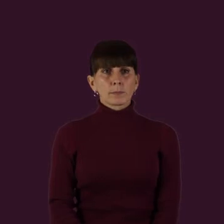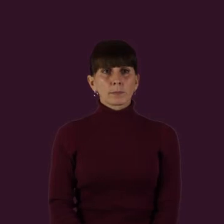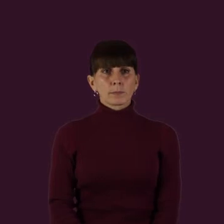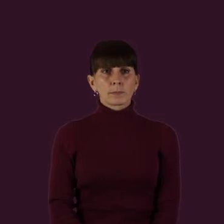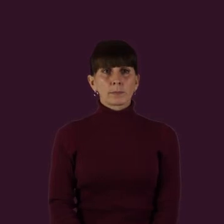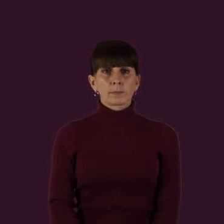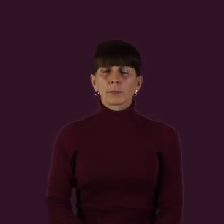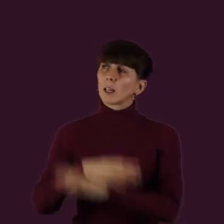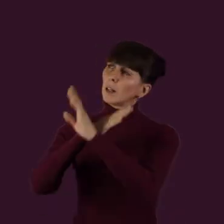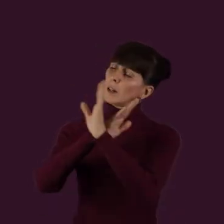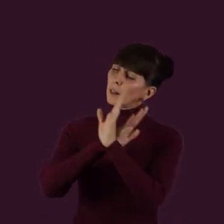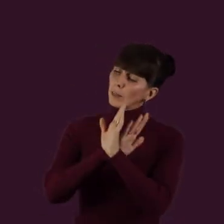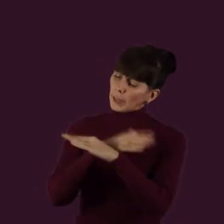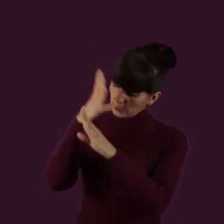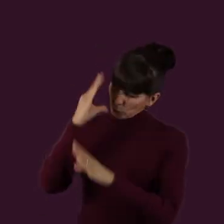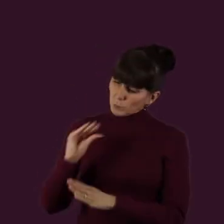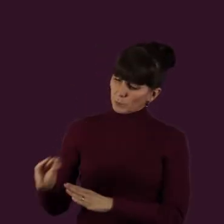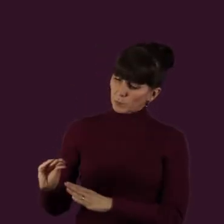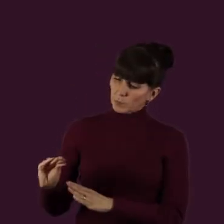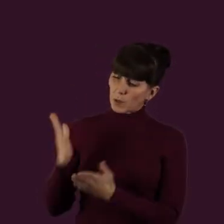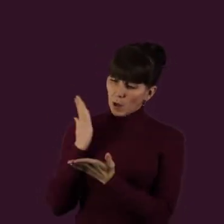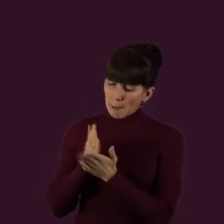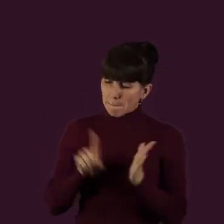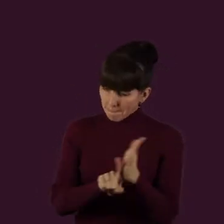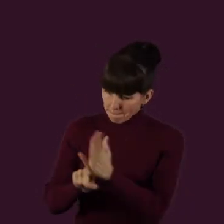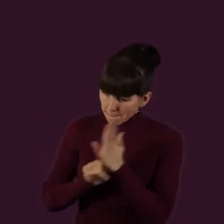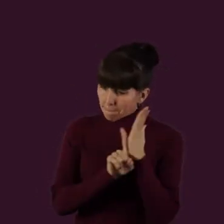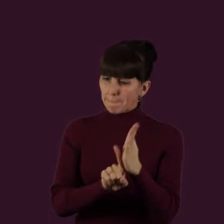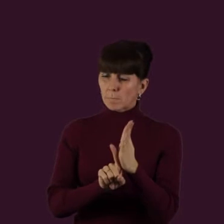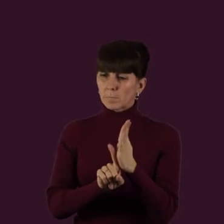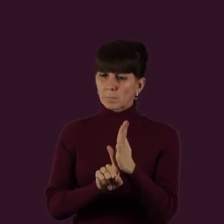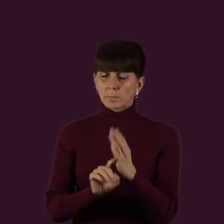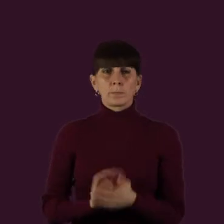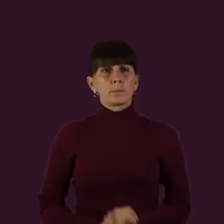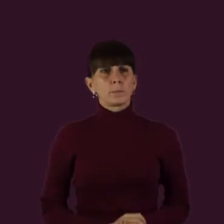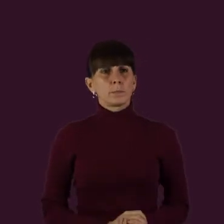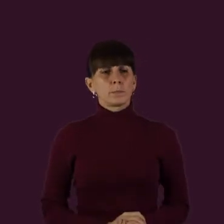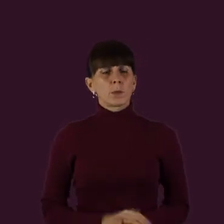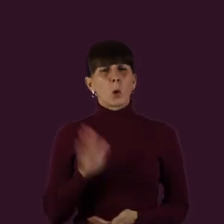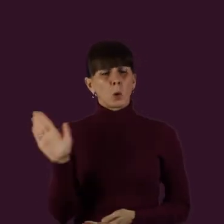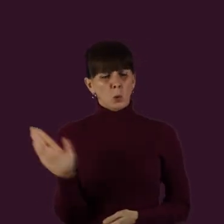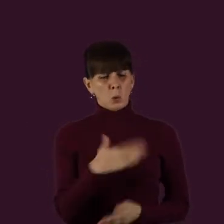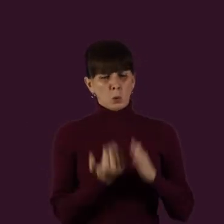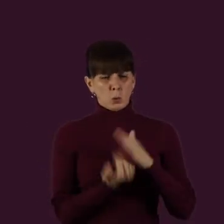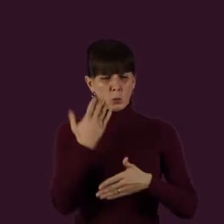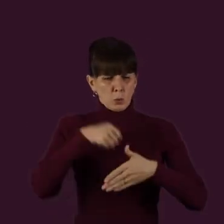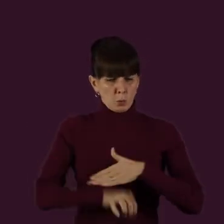The angel had said, "This will be a sign to you." Well, all newborn babies would be wrapped in